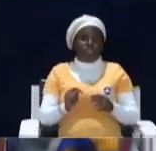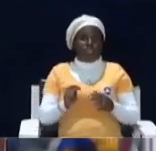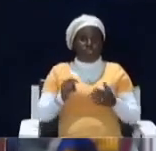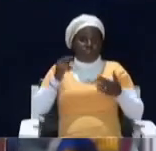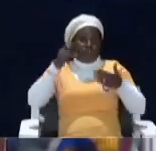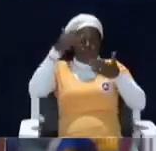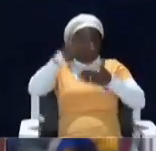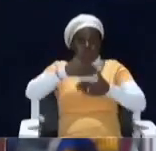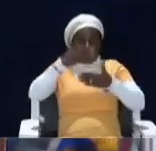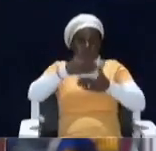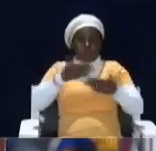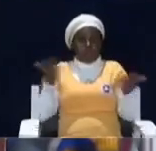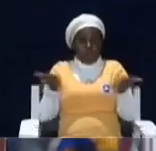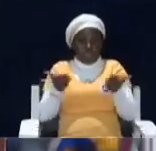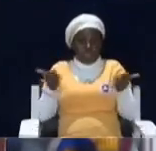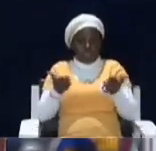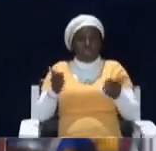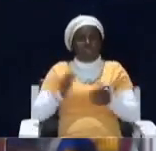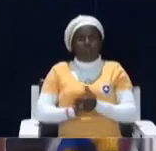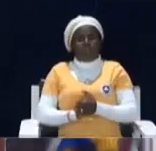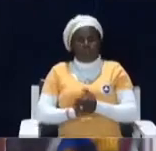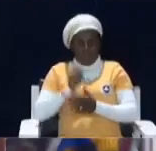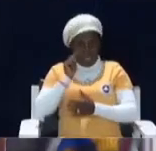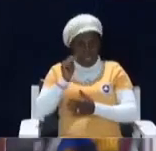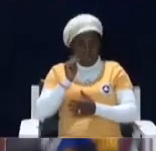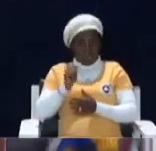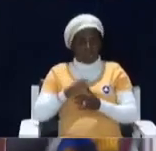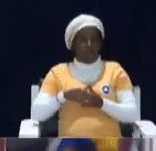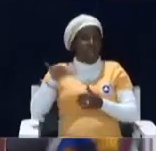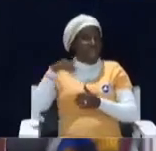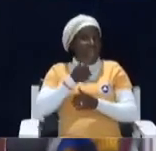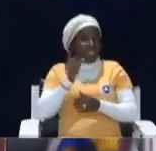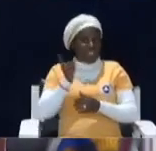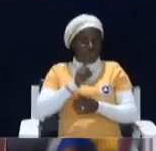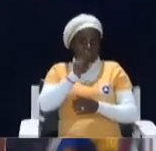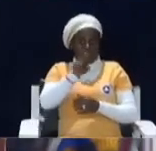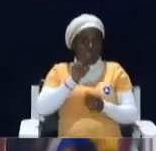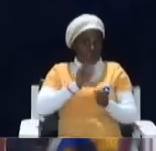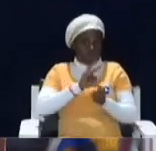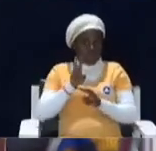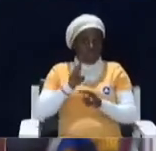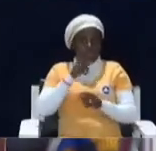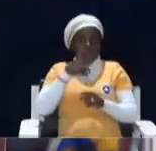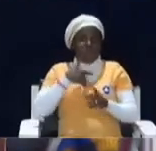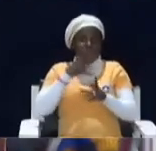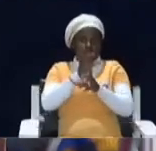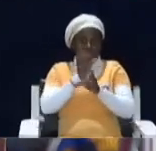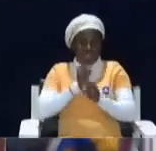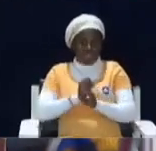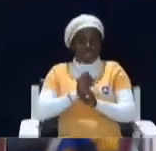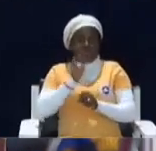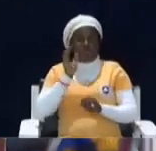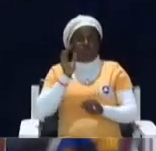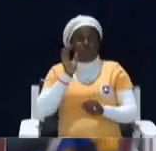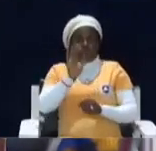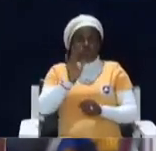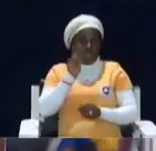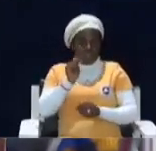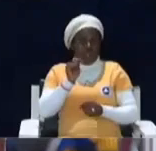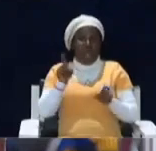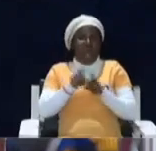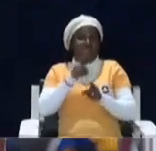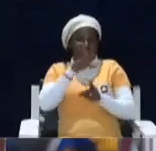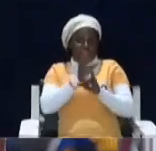this service online tonight, from wherever you are watching from, you have received your testimony, or as you receive